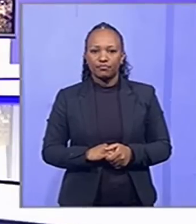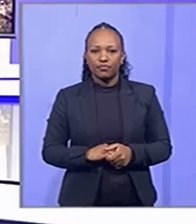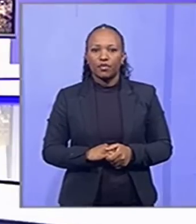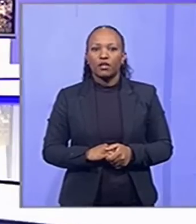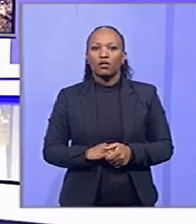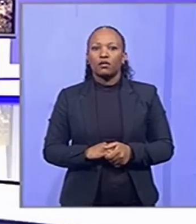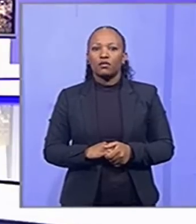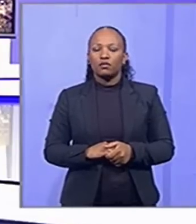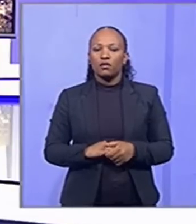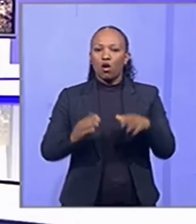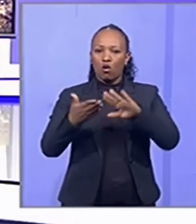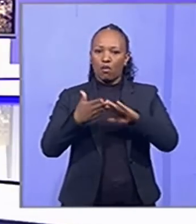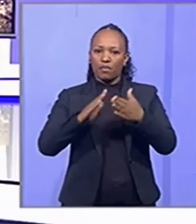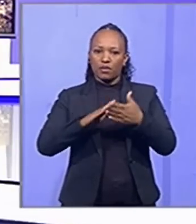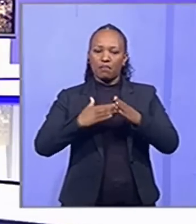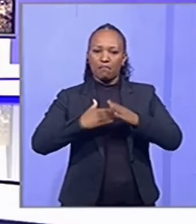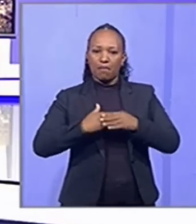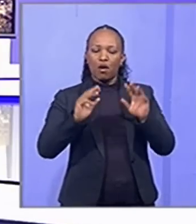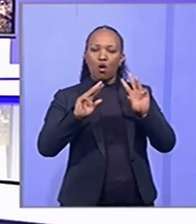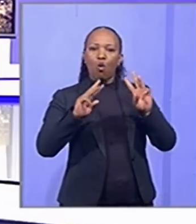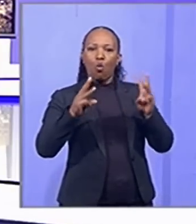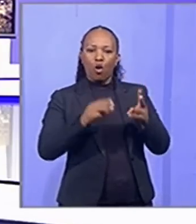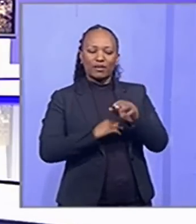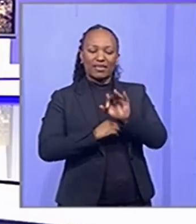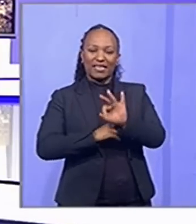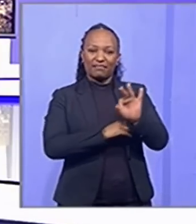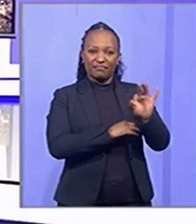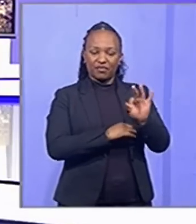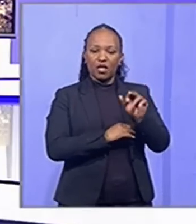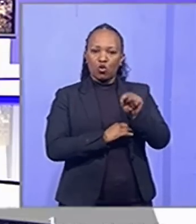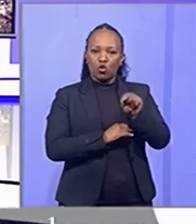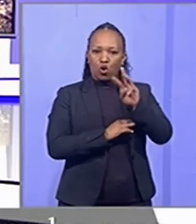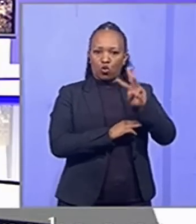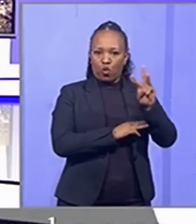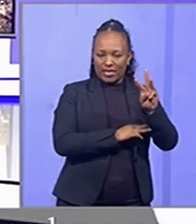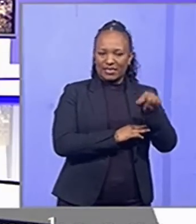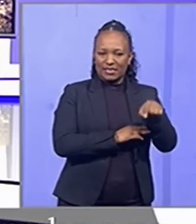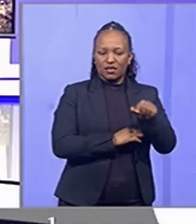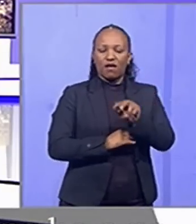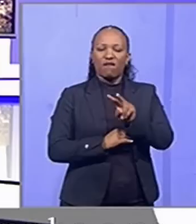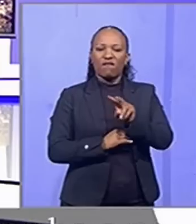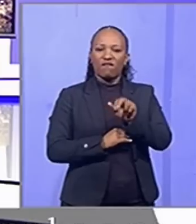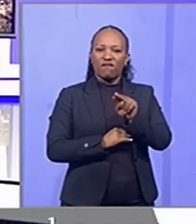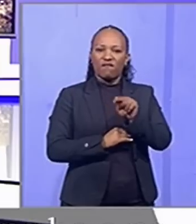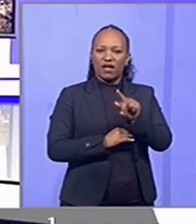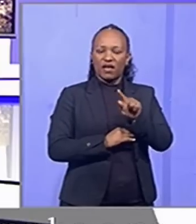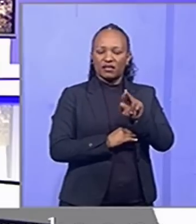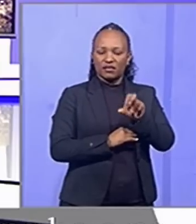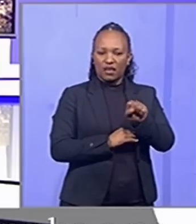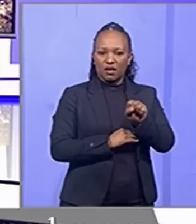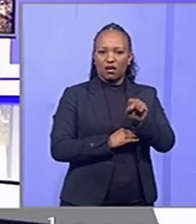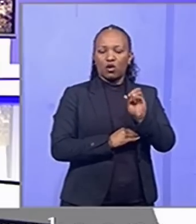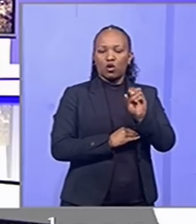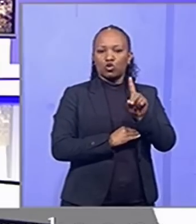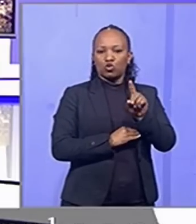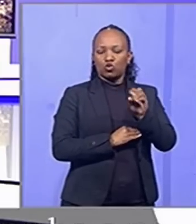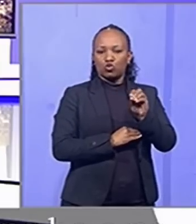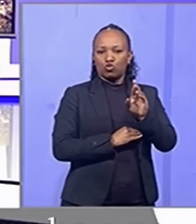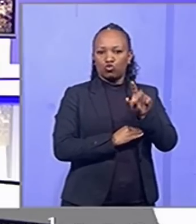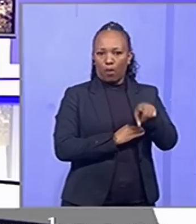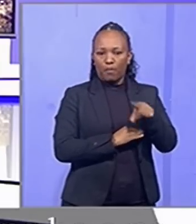Baahi ba bang ba Ward 33 Ventersdorp provinseng ya North West ba re ba tshungwa ke maemo a sa jeseng dithohelang ao ba phelang ho